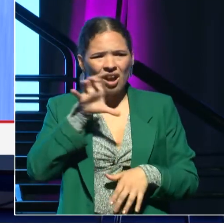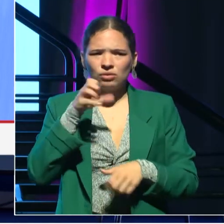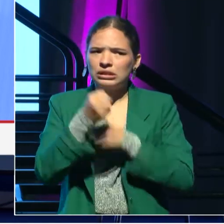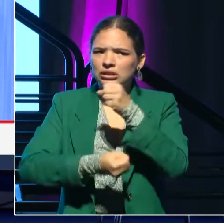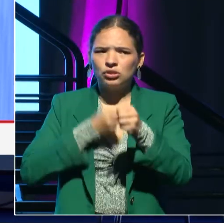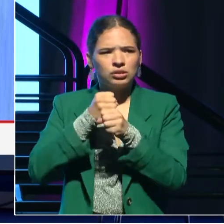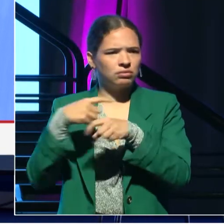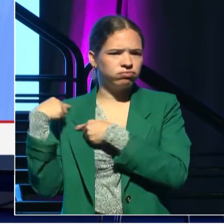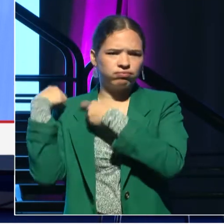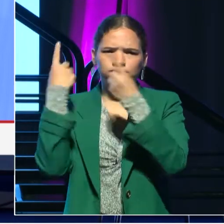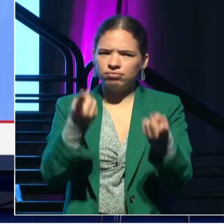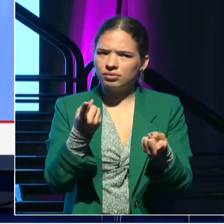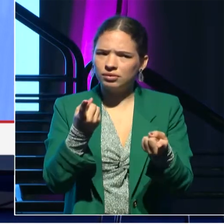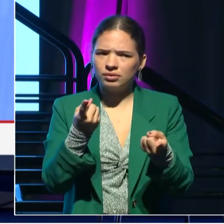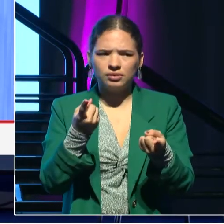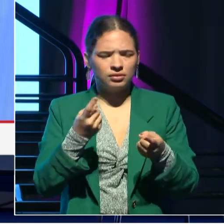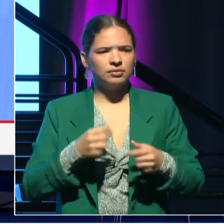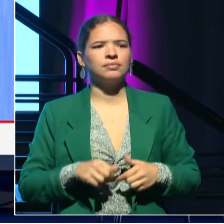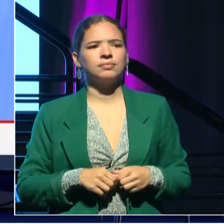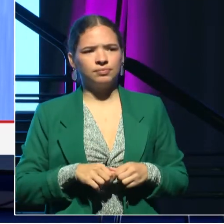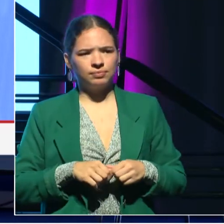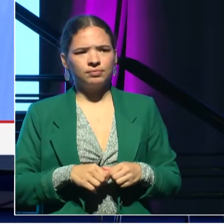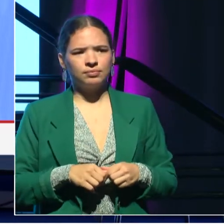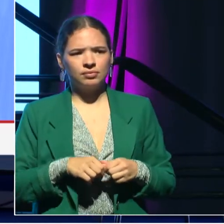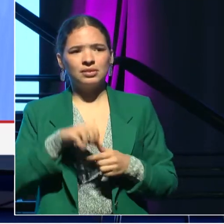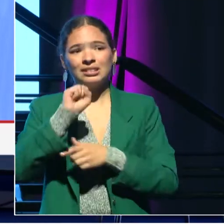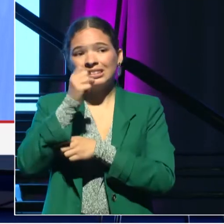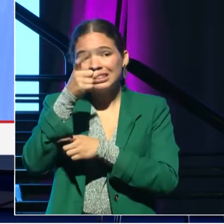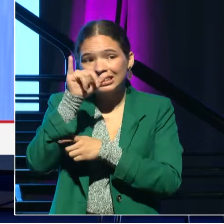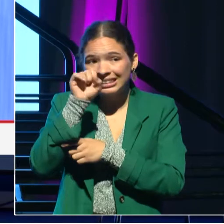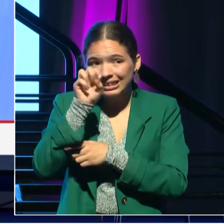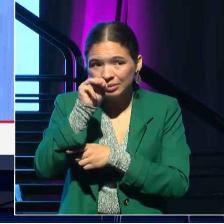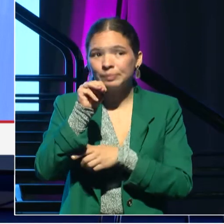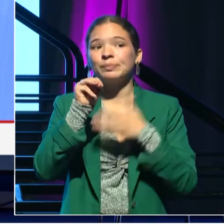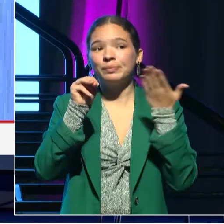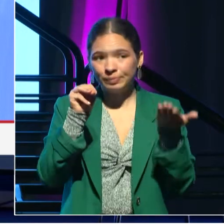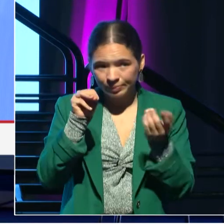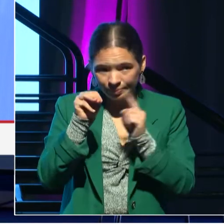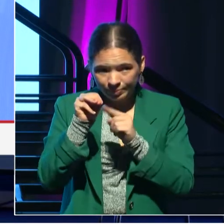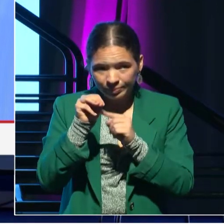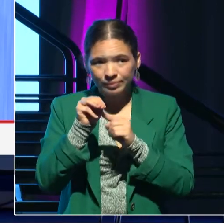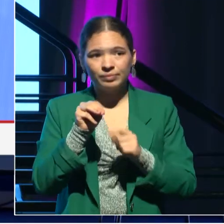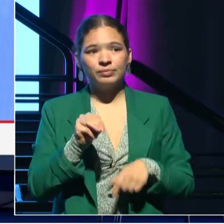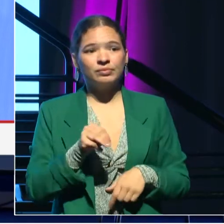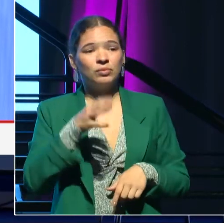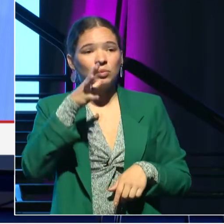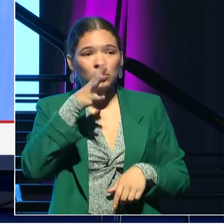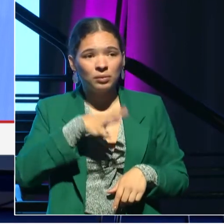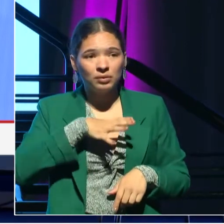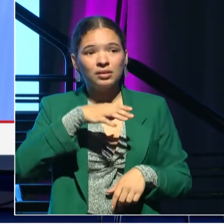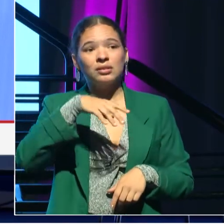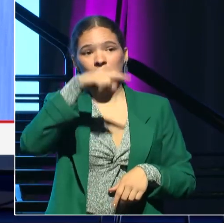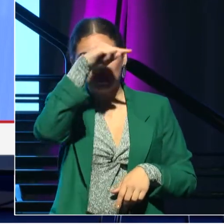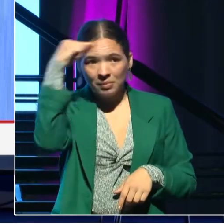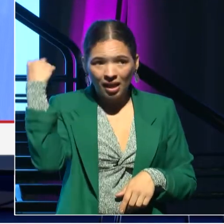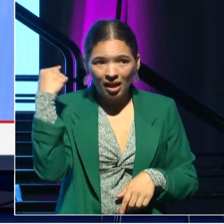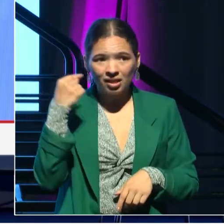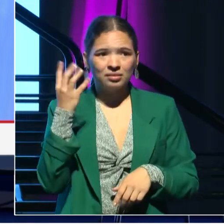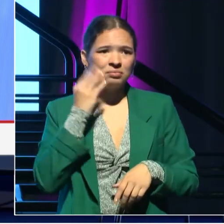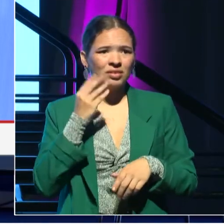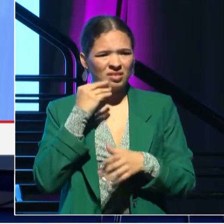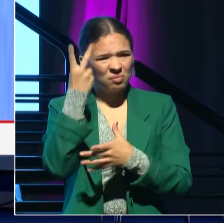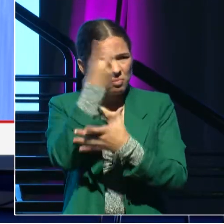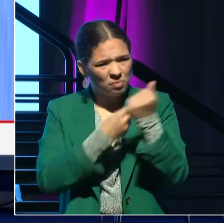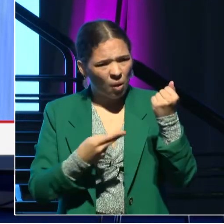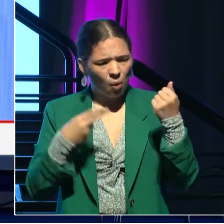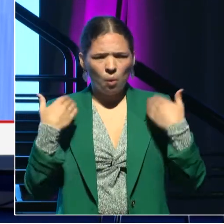sexism that women of color face both, and they have impacts on how we interact with our medical system, how